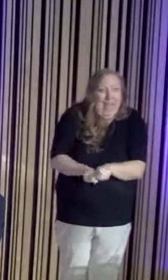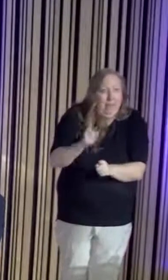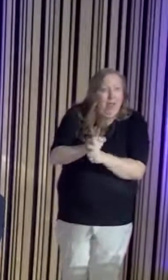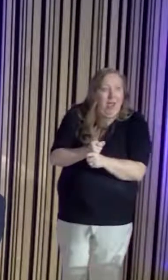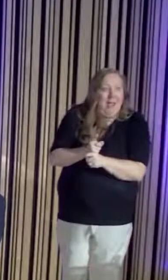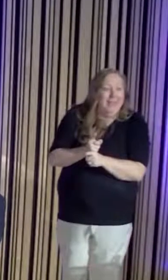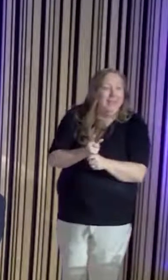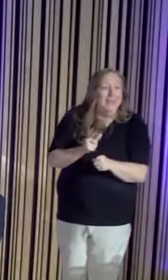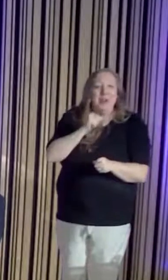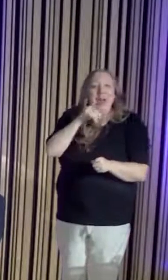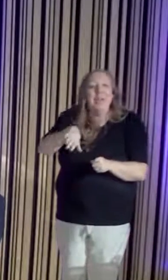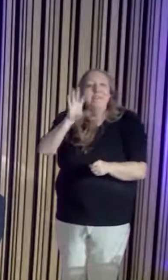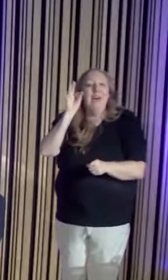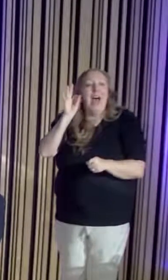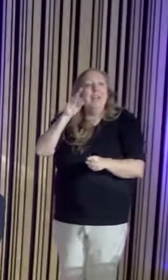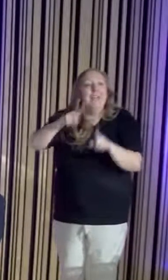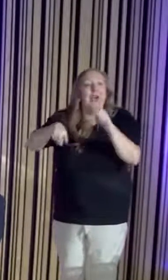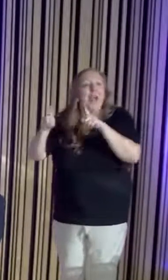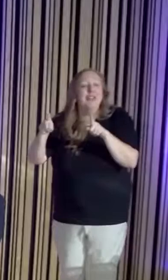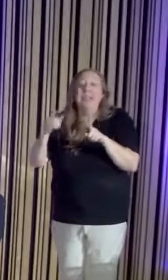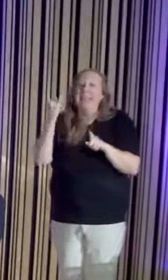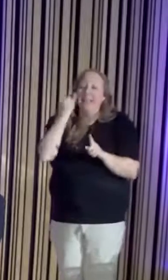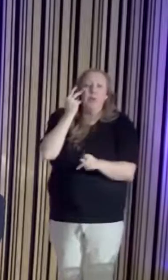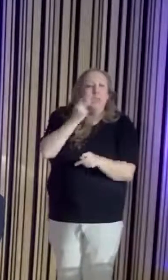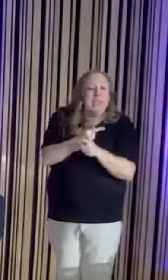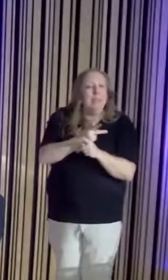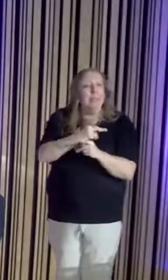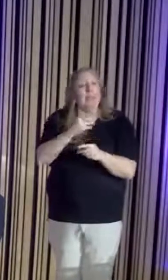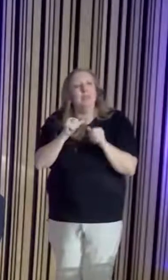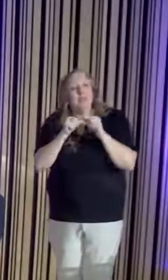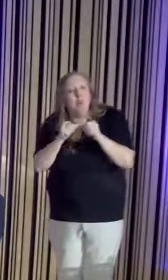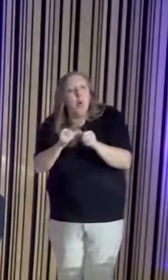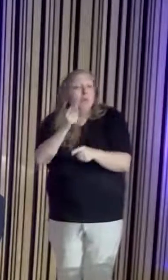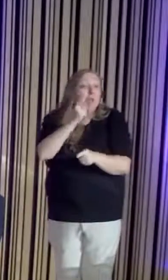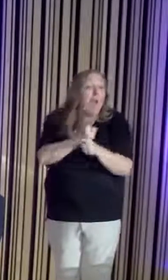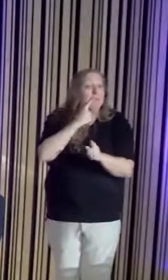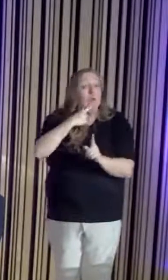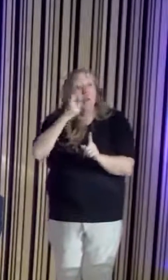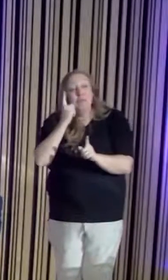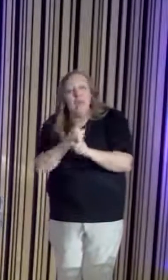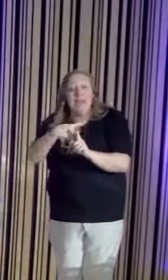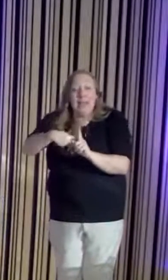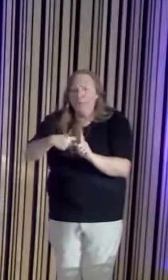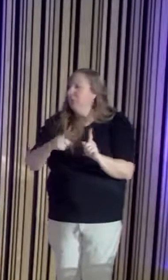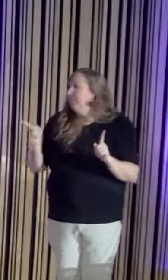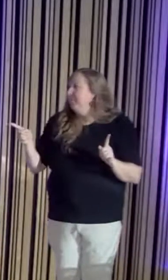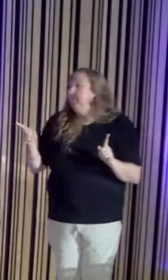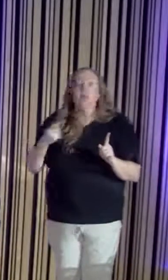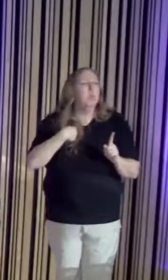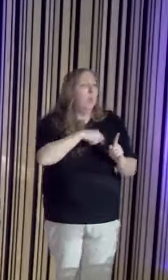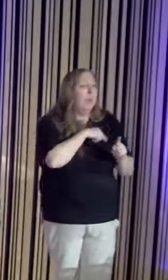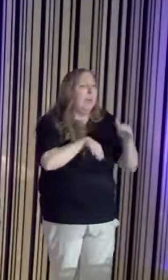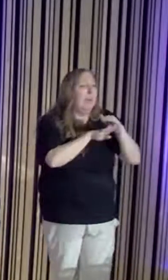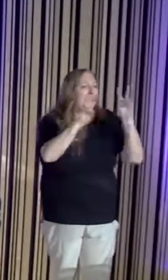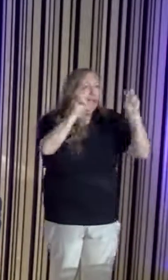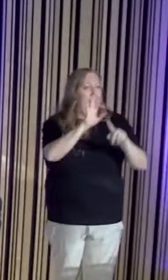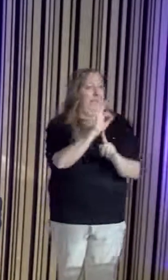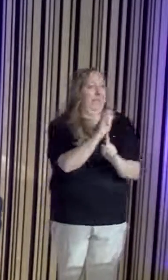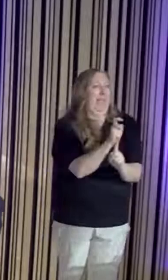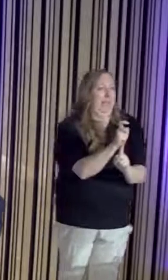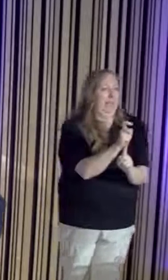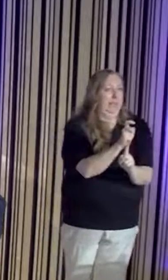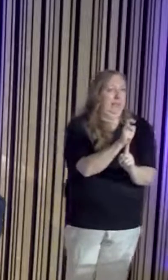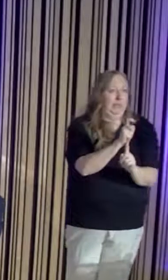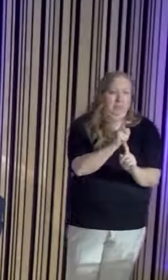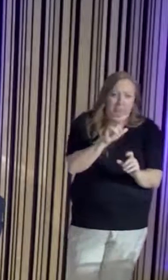a variation if you keep it at the right temperature and you store it right for however many months. We basically fix the samples. And we don't